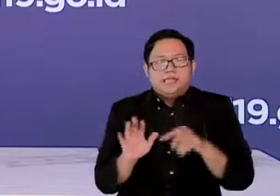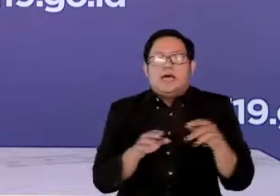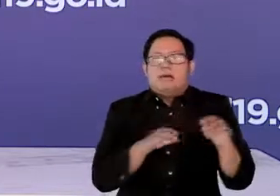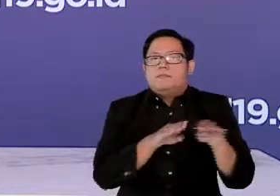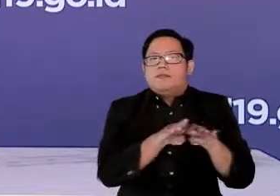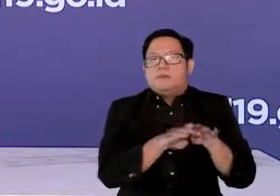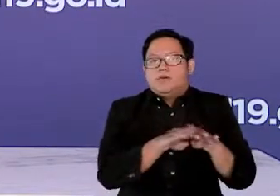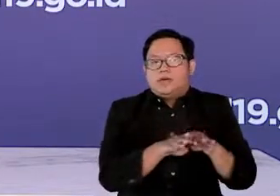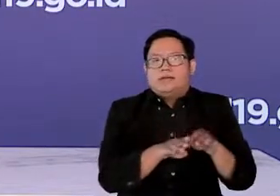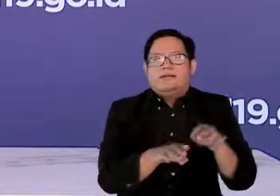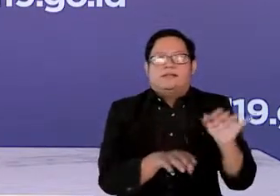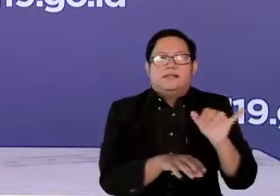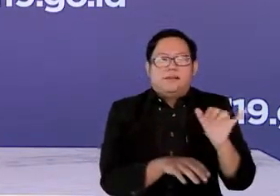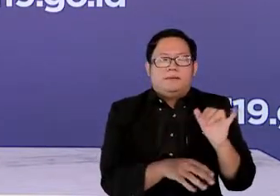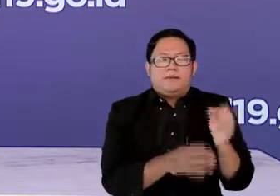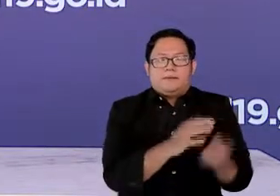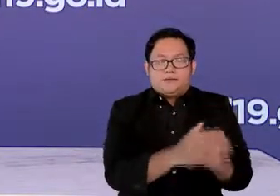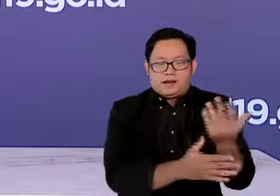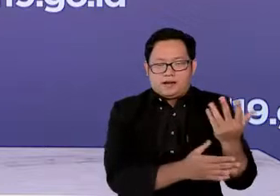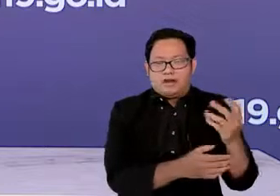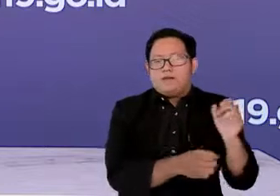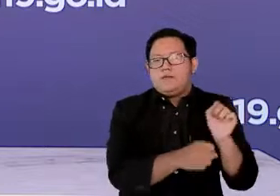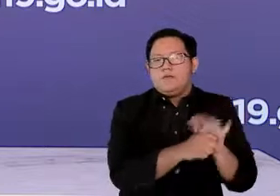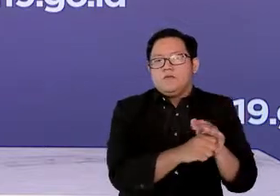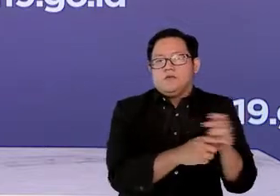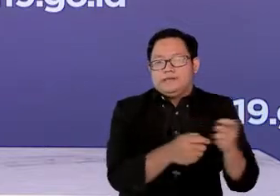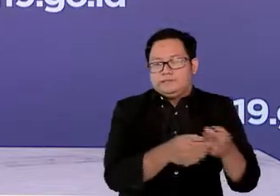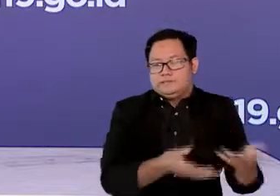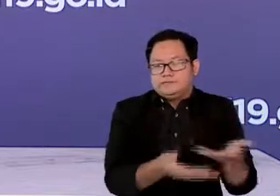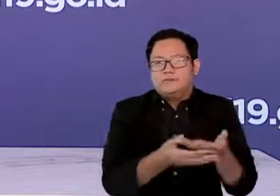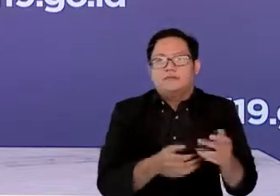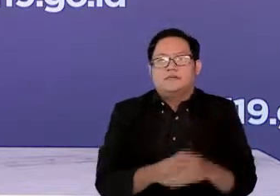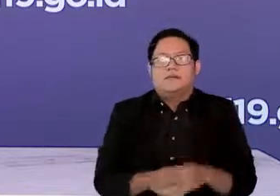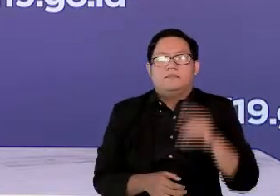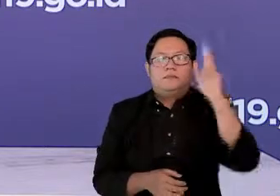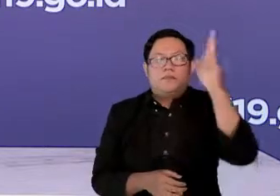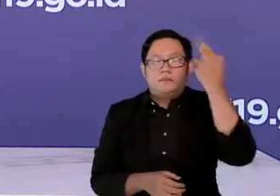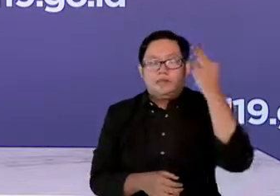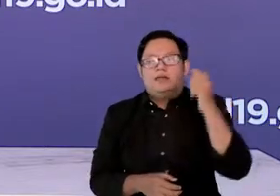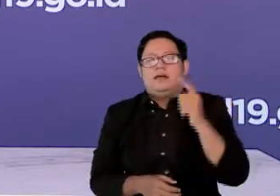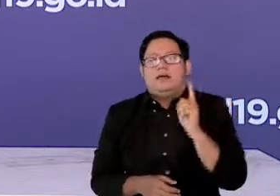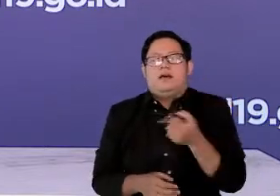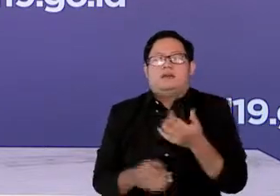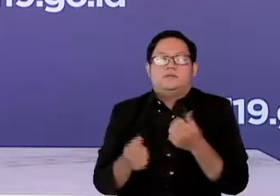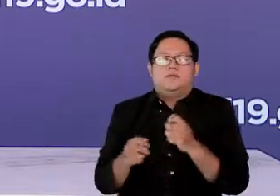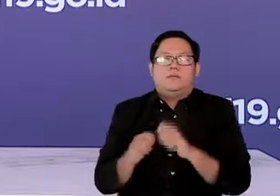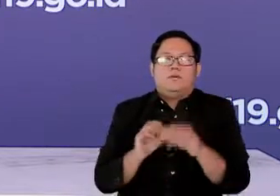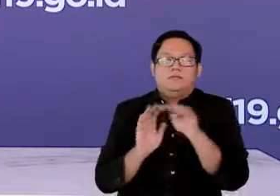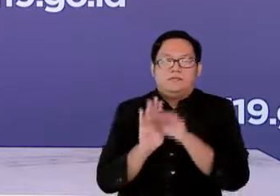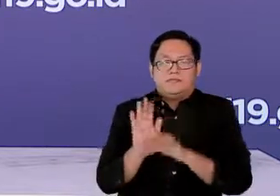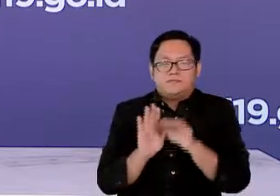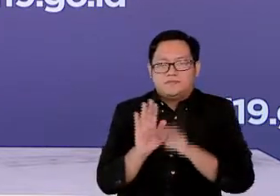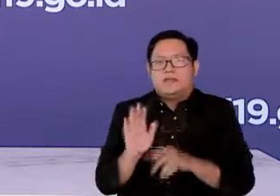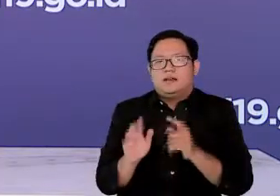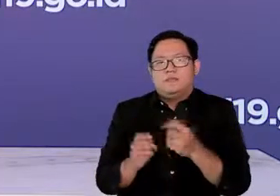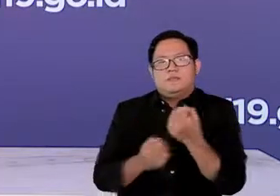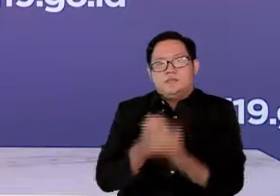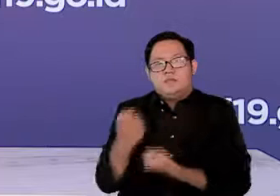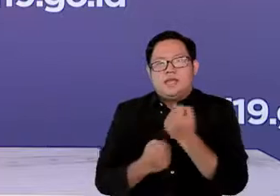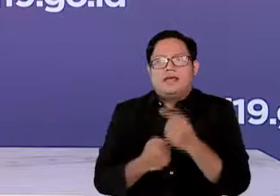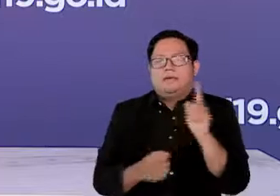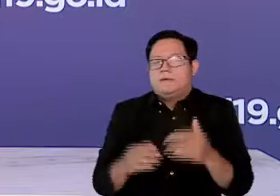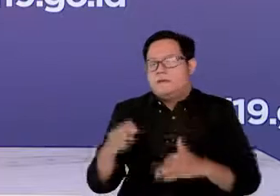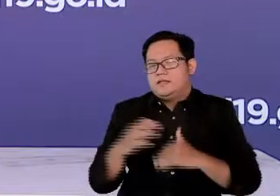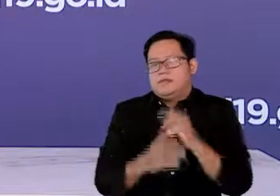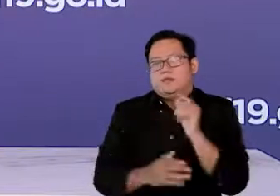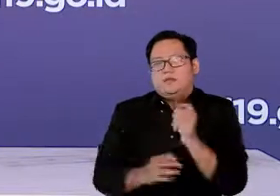to evolve, as well as people and leaders who must ideally be more reliable in handling emergency